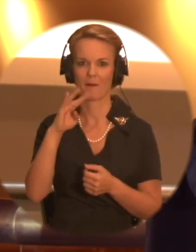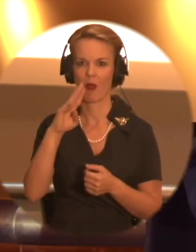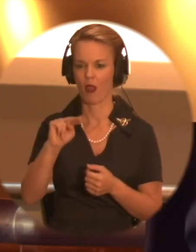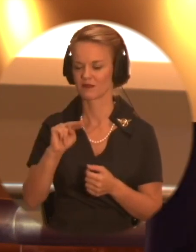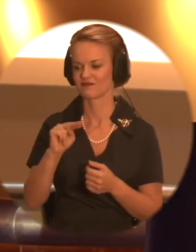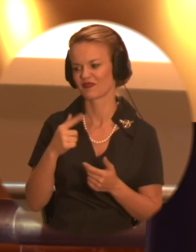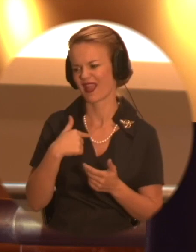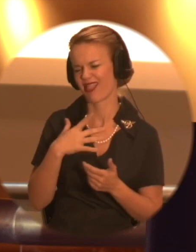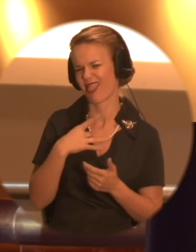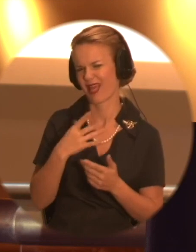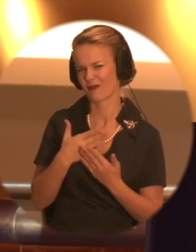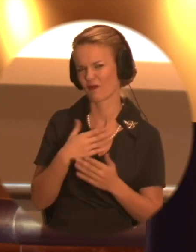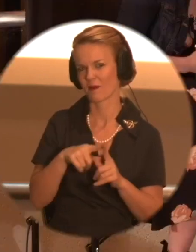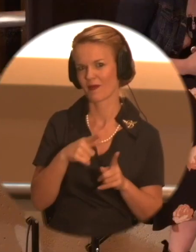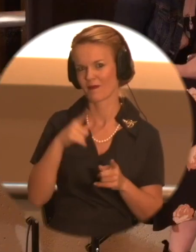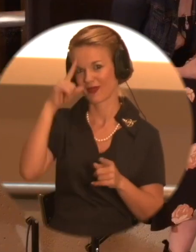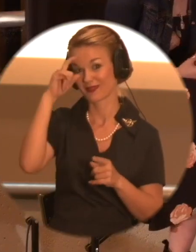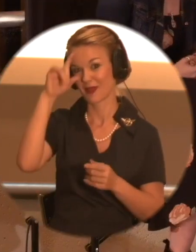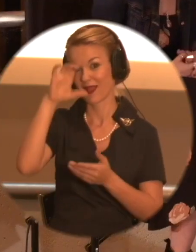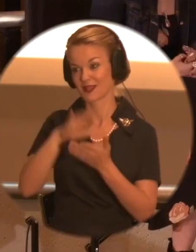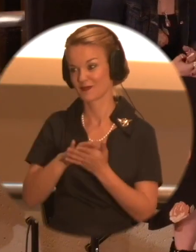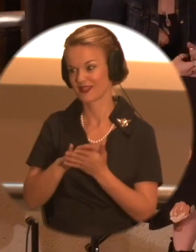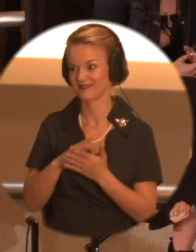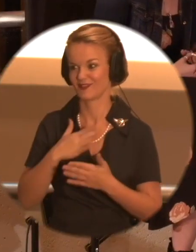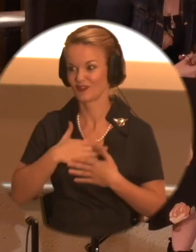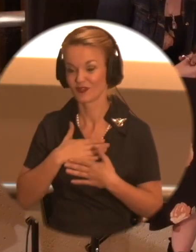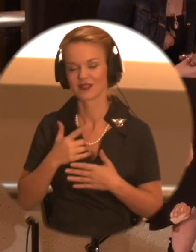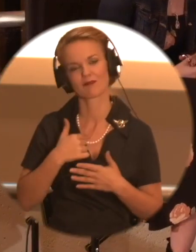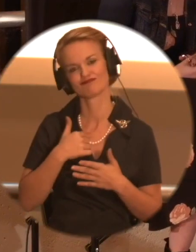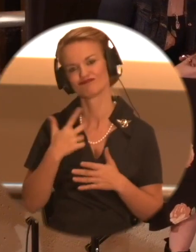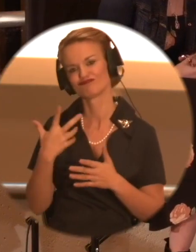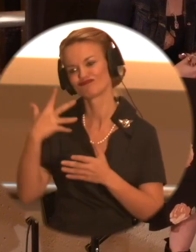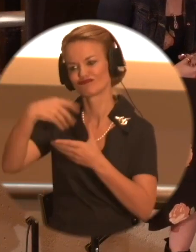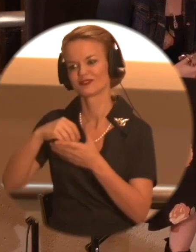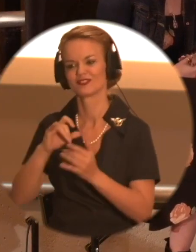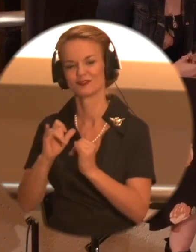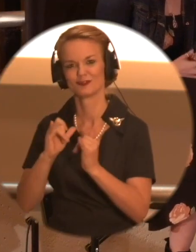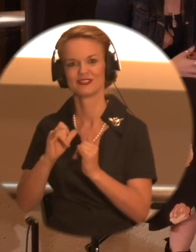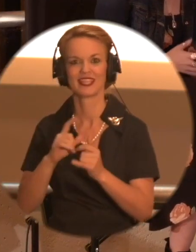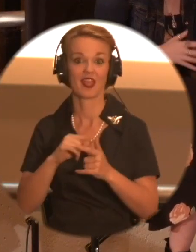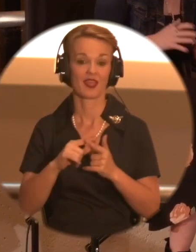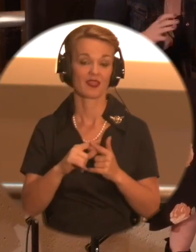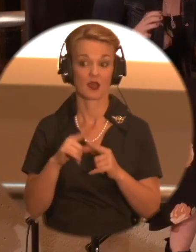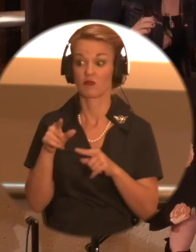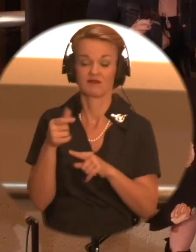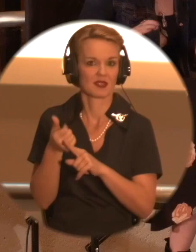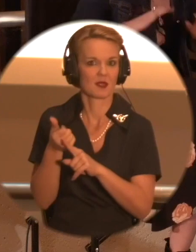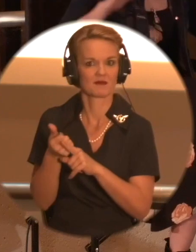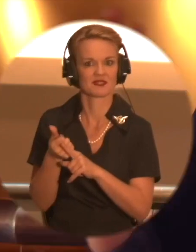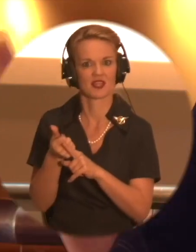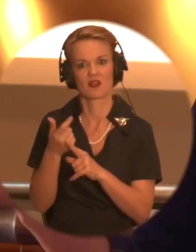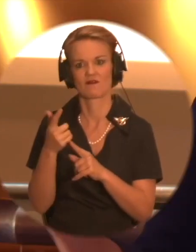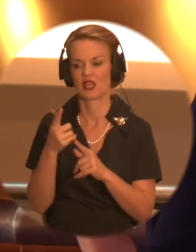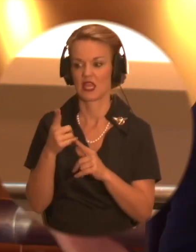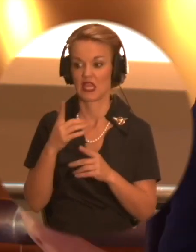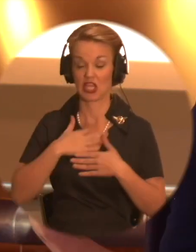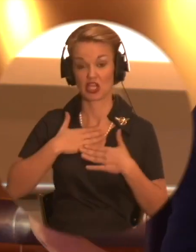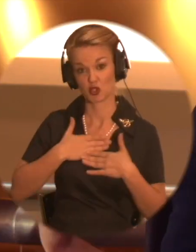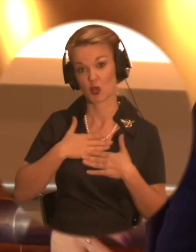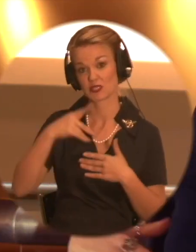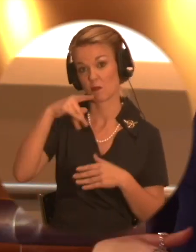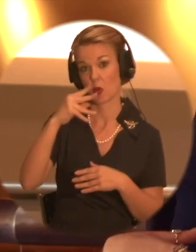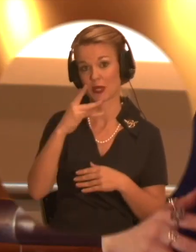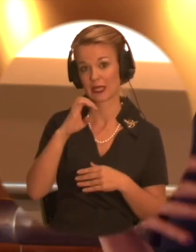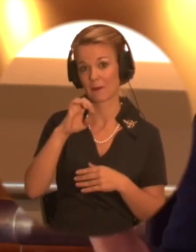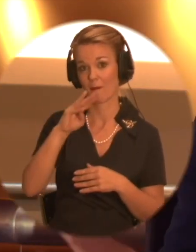before. Are you doing the Pokemon Go? Oh, he's a Pokemon Go YouTuber. Oh, wow. So, like, Pokemon Go is all the time at our house.